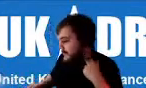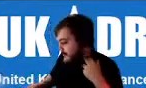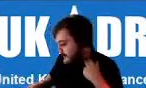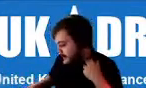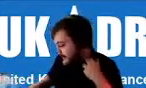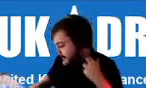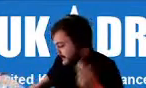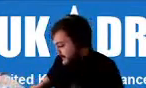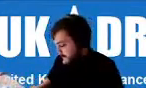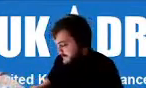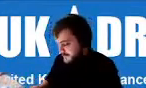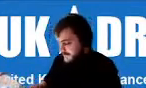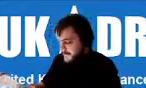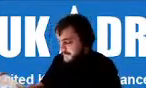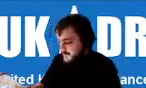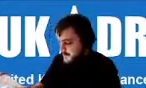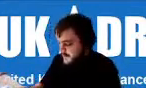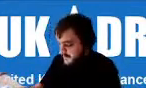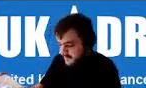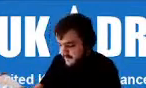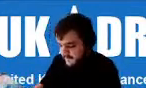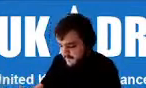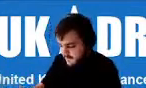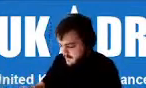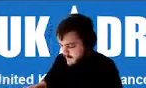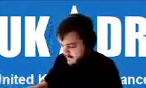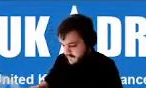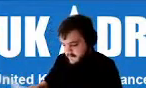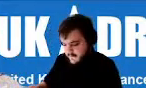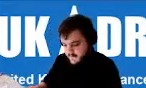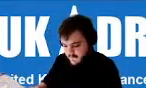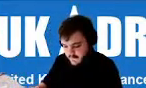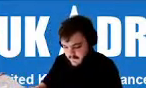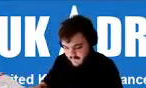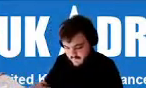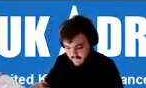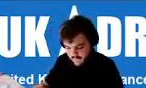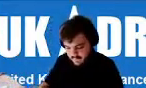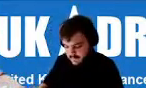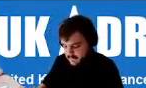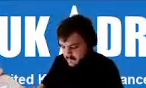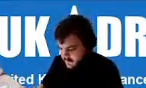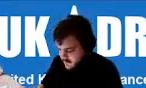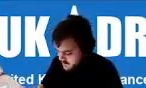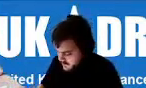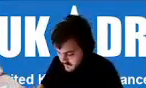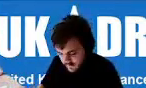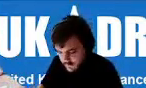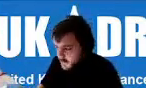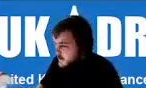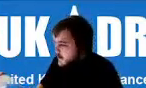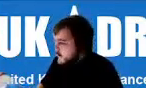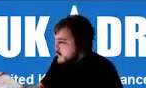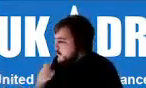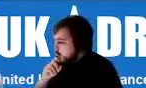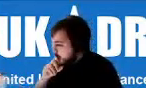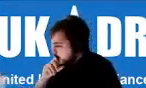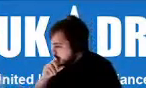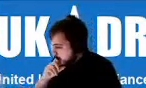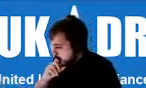keep thinking and to process, I would say. So thank you very much for sharing all this very rich experience